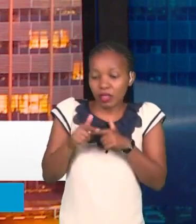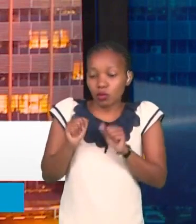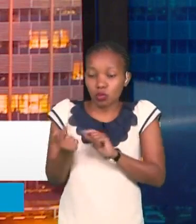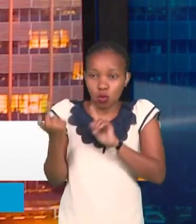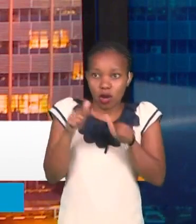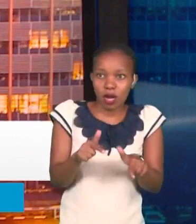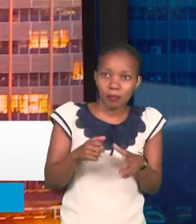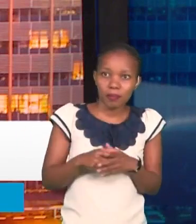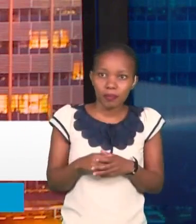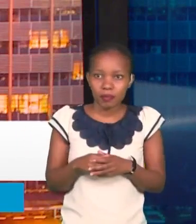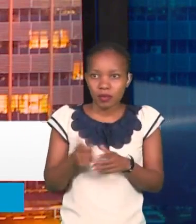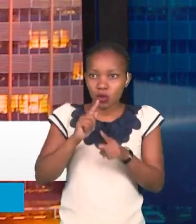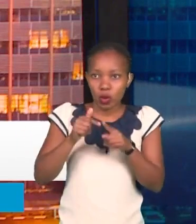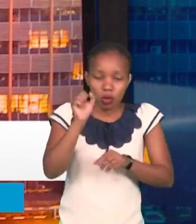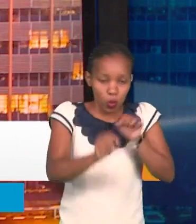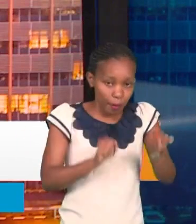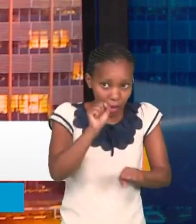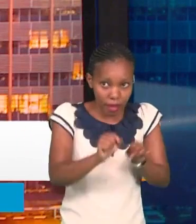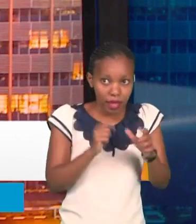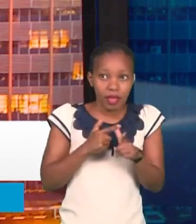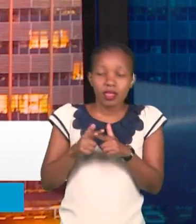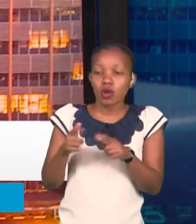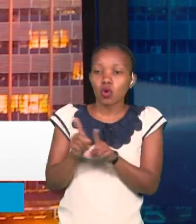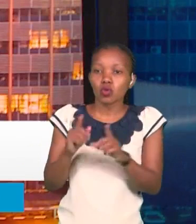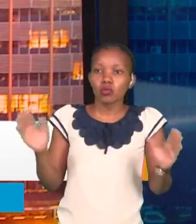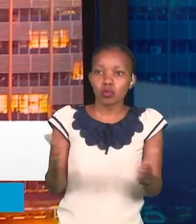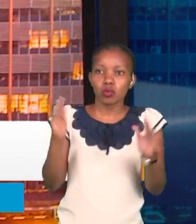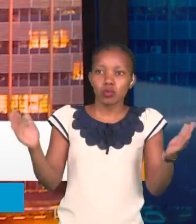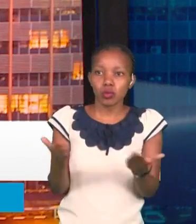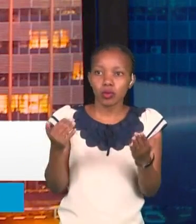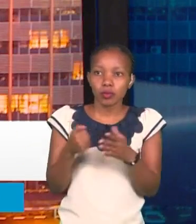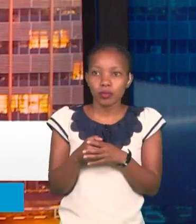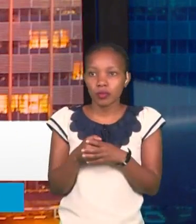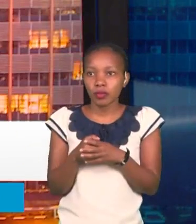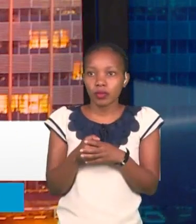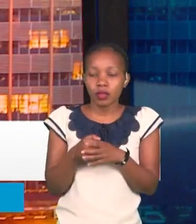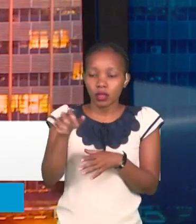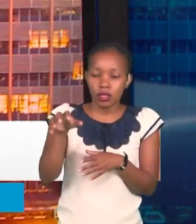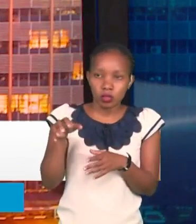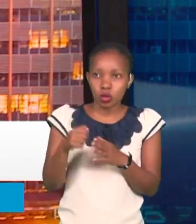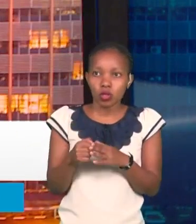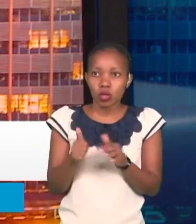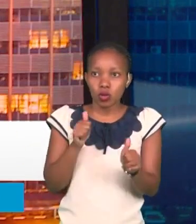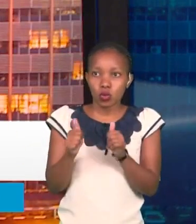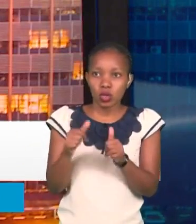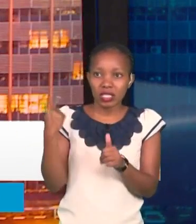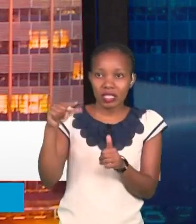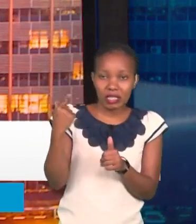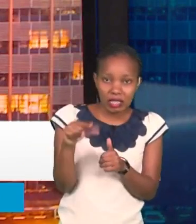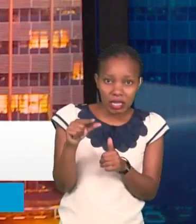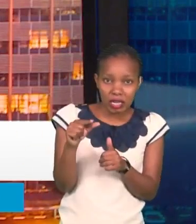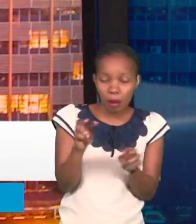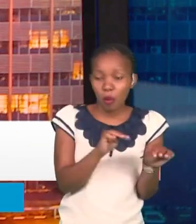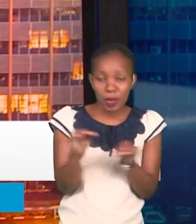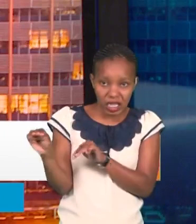that, you see, when you're biking, we're also encouraging non-motorized transport. Exactly. Green transport. Which was green mobility,